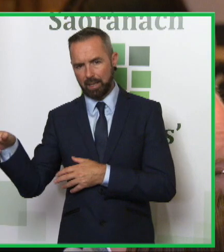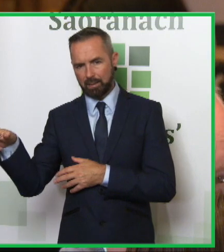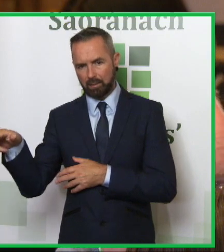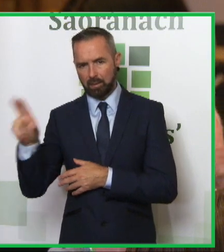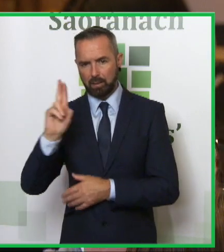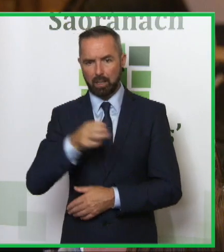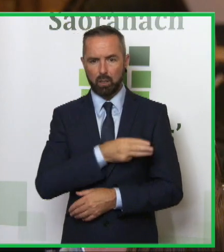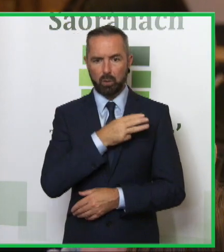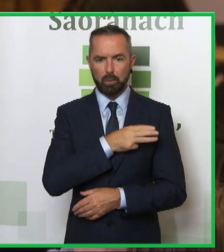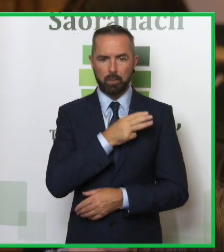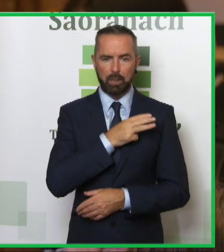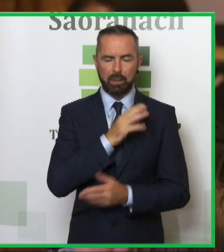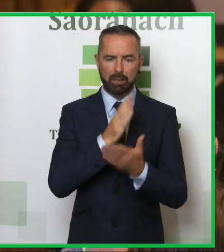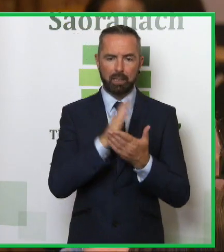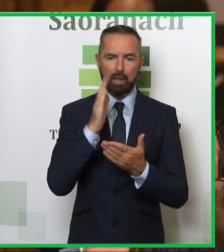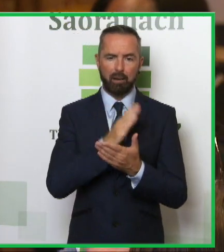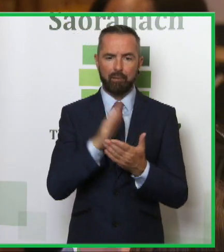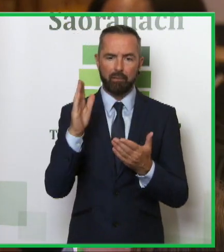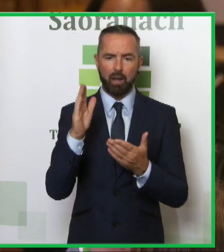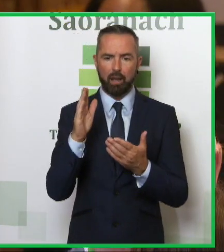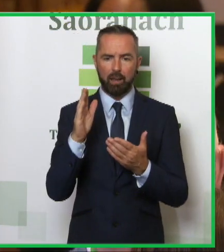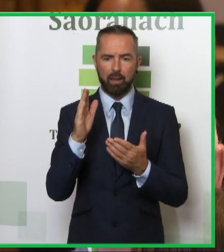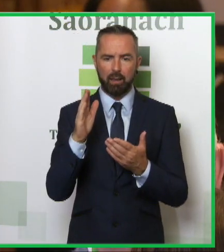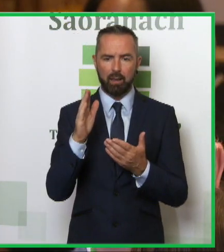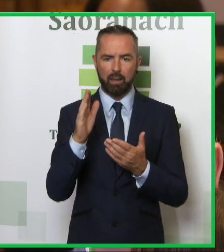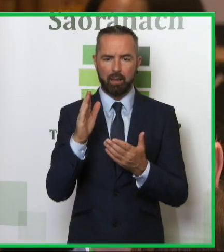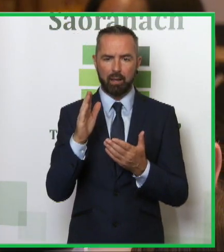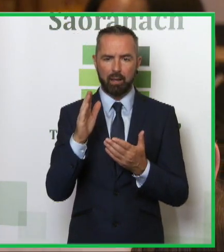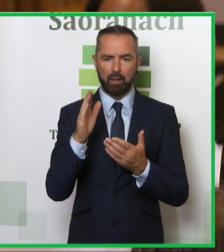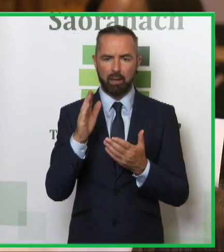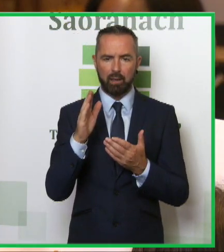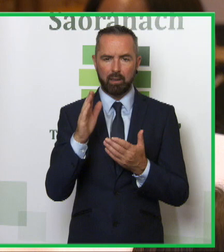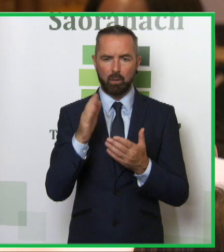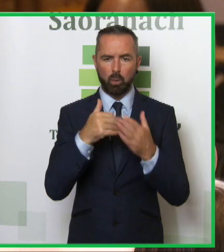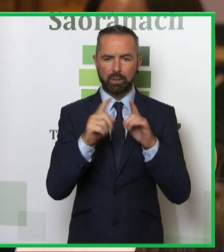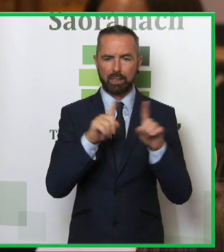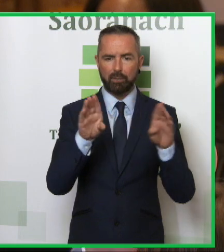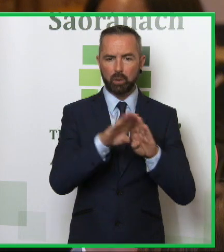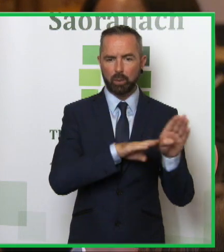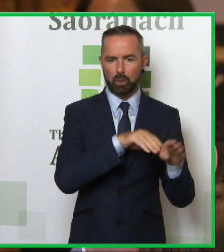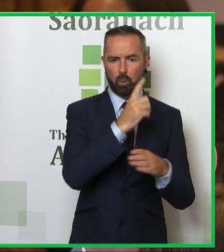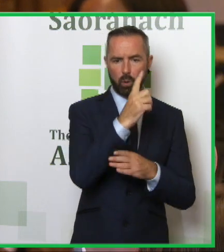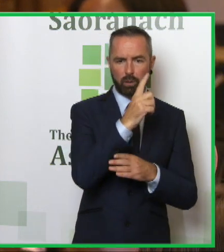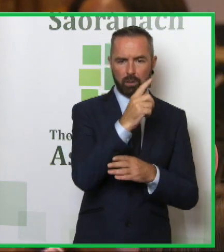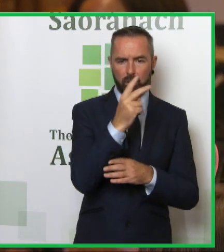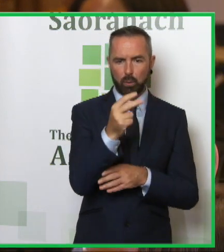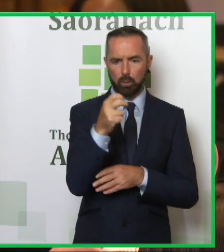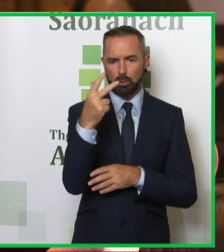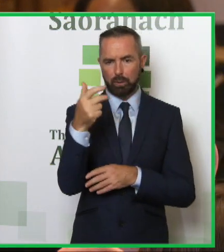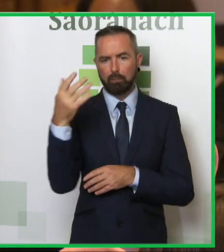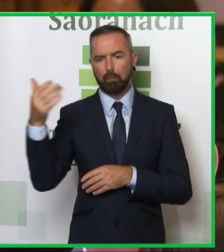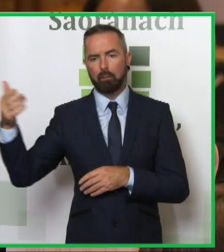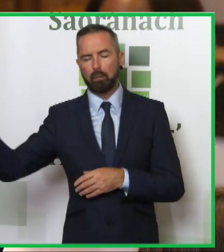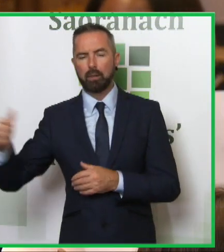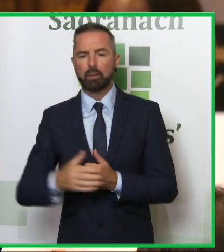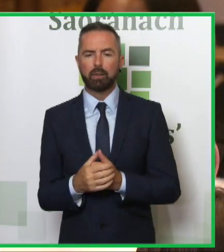please clarify what are the emphases and the difference between 1 and 2 and the rest of them,